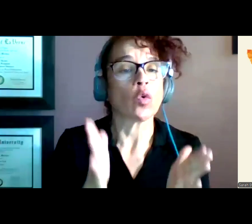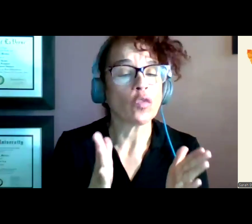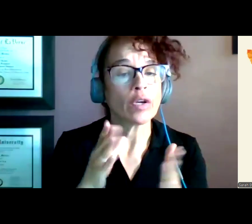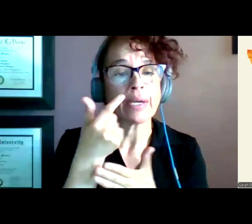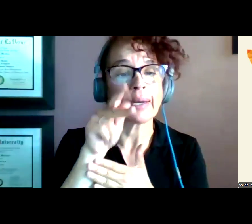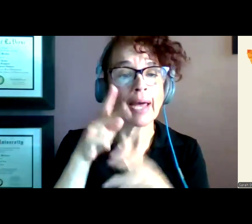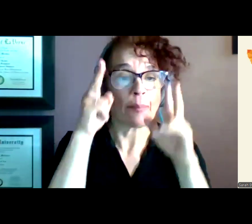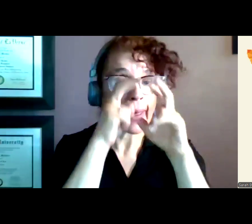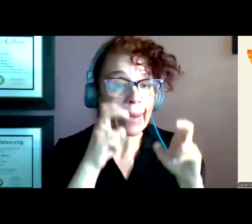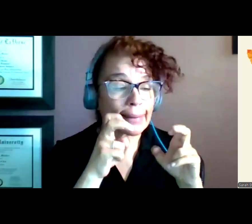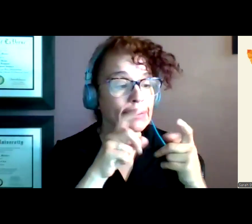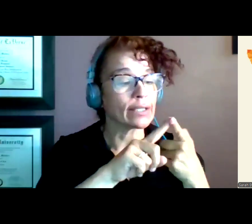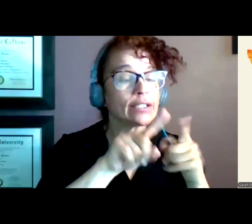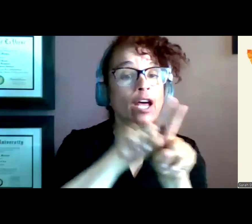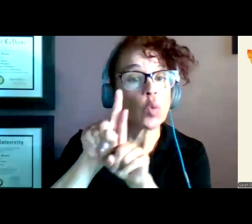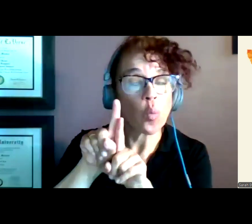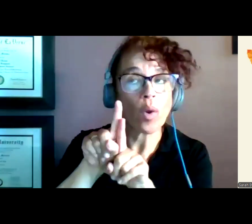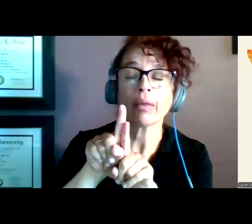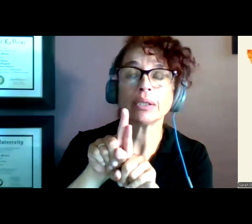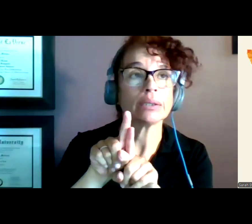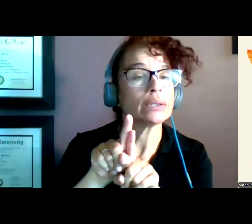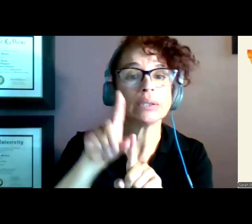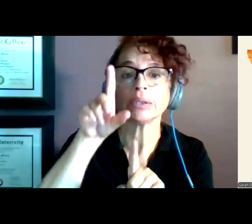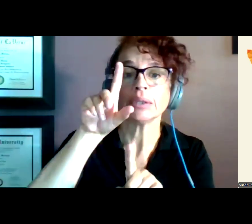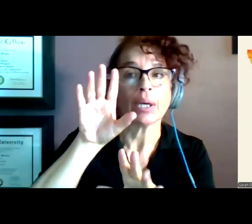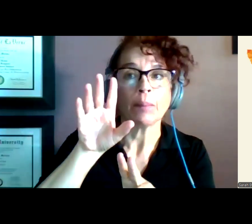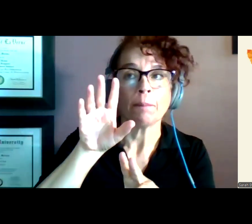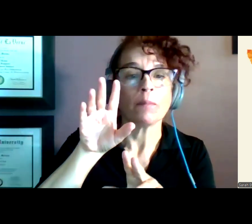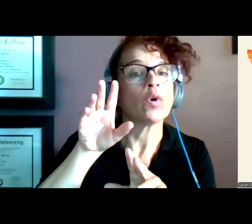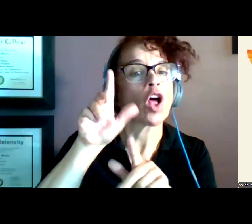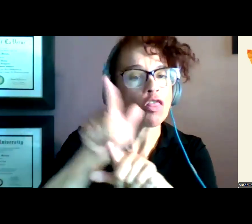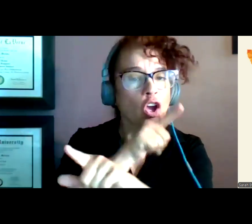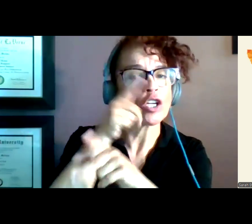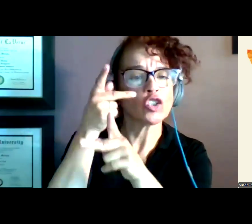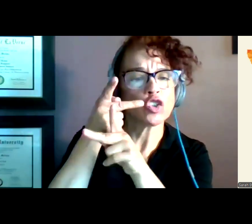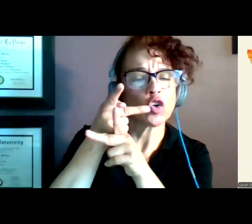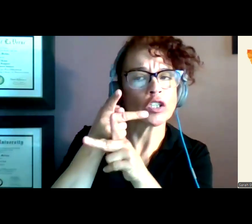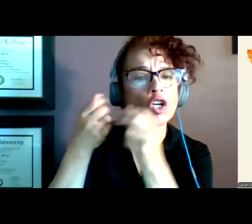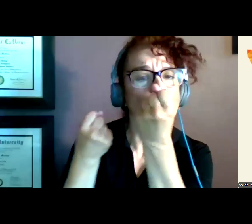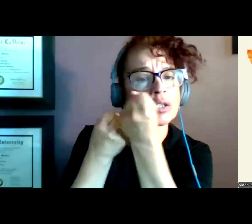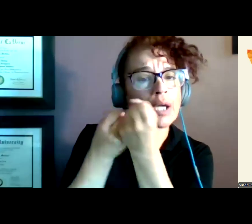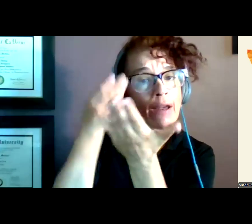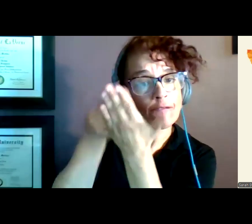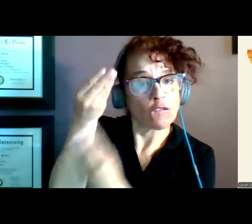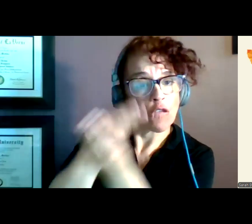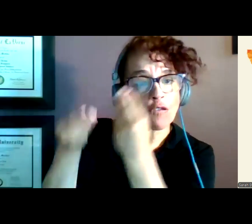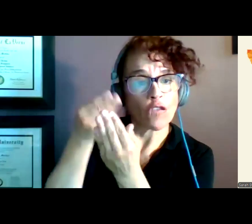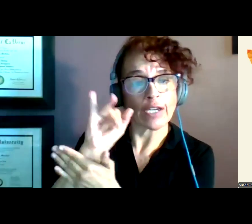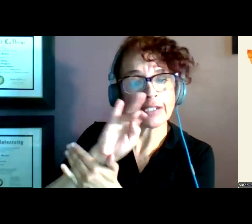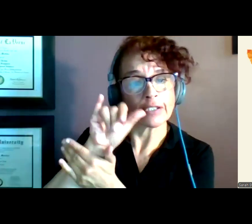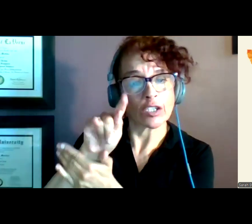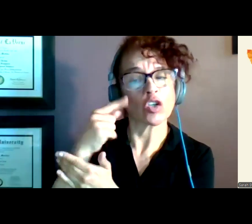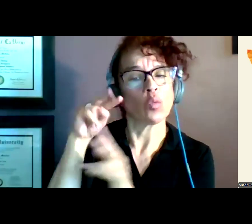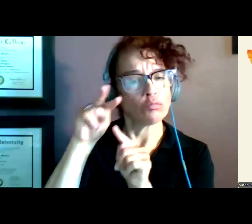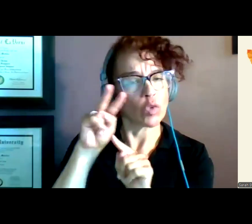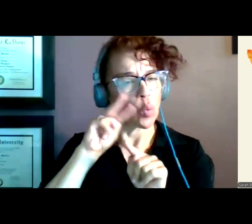Gap Analysis, as well as the Long-Term Services and Supports Financing Initiative. We're going to